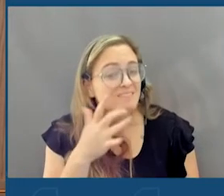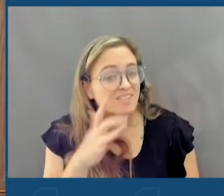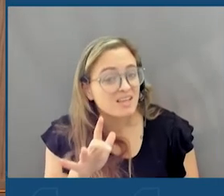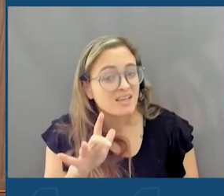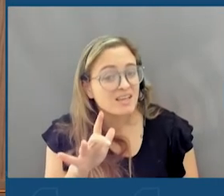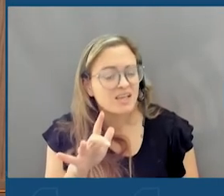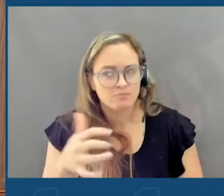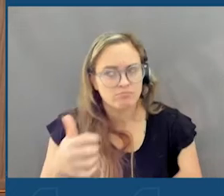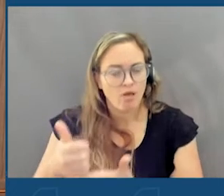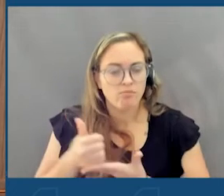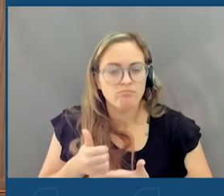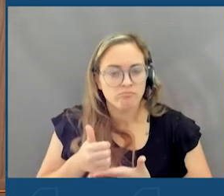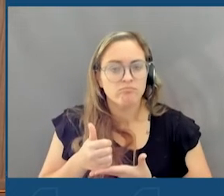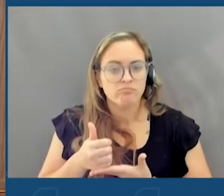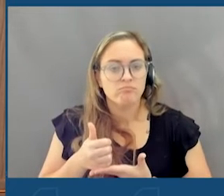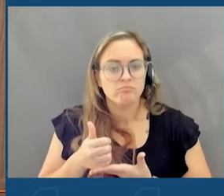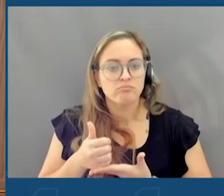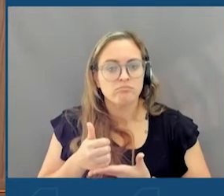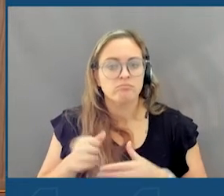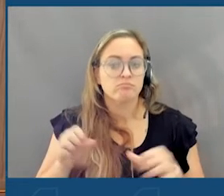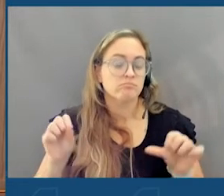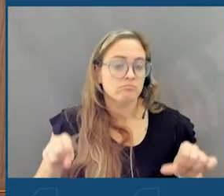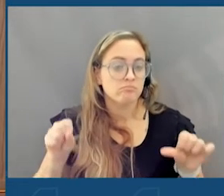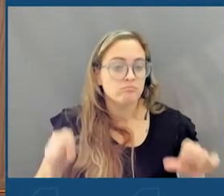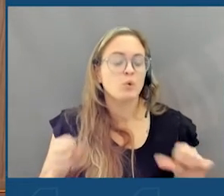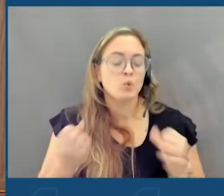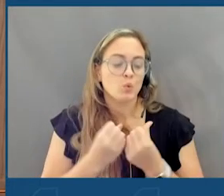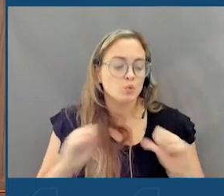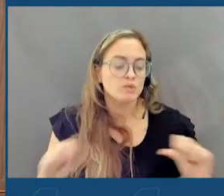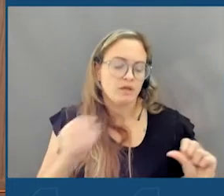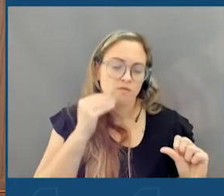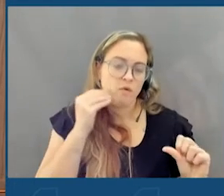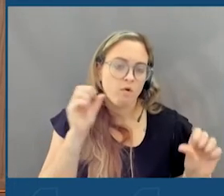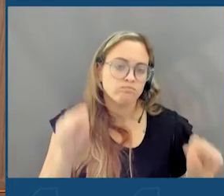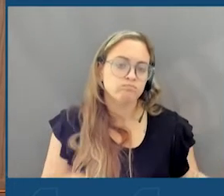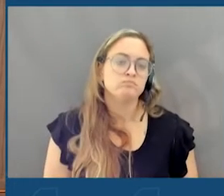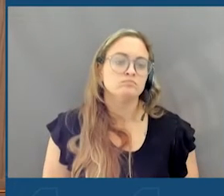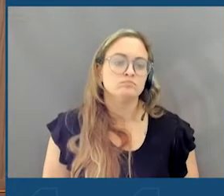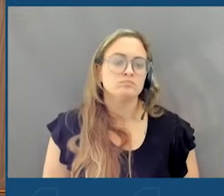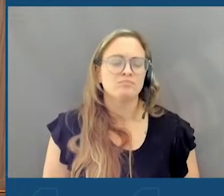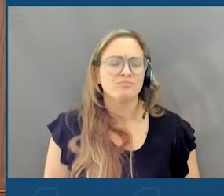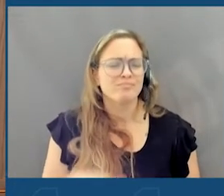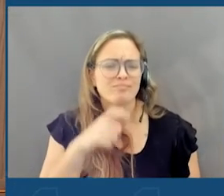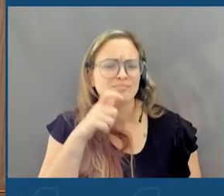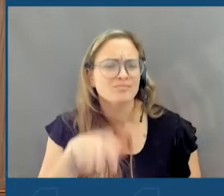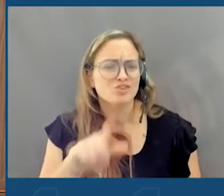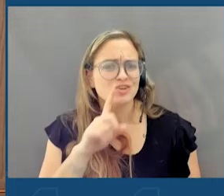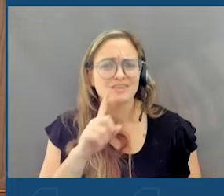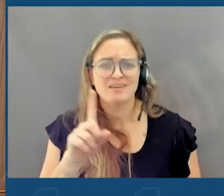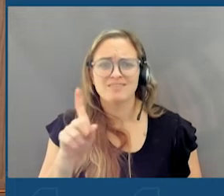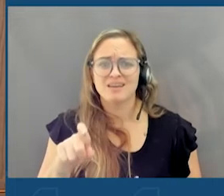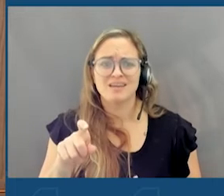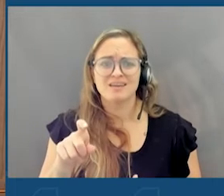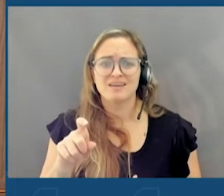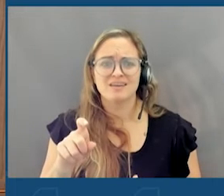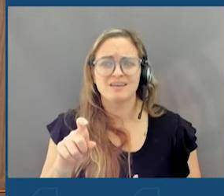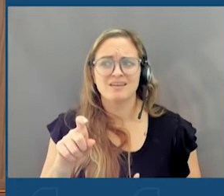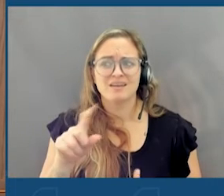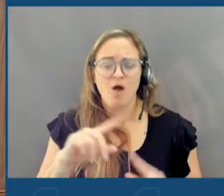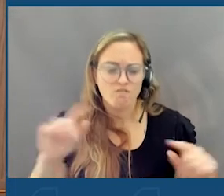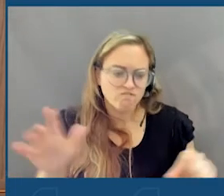help, and we were able to save our home. It should not have taken a team of